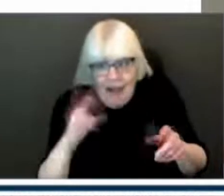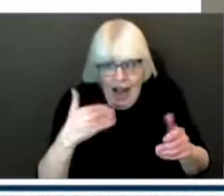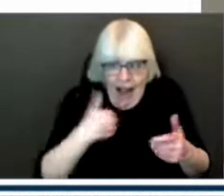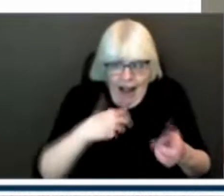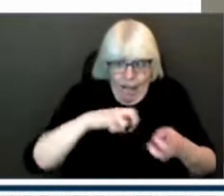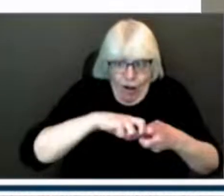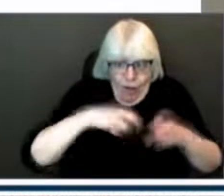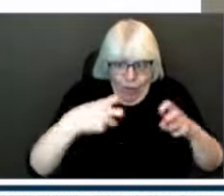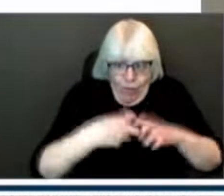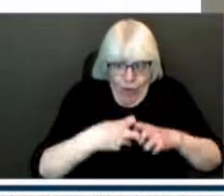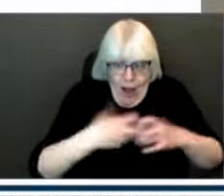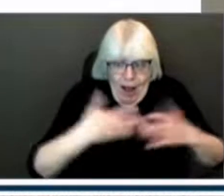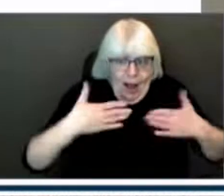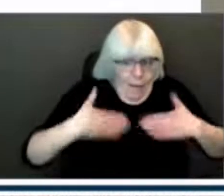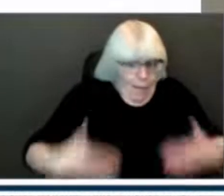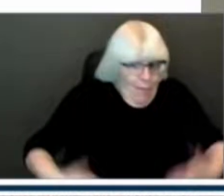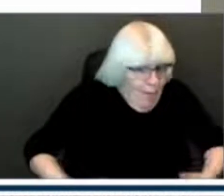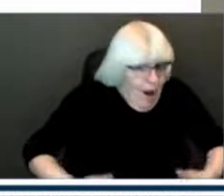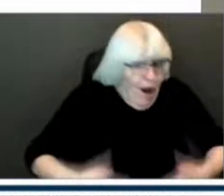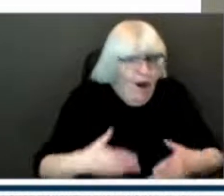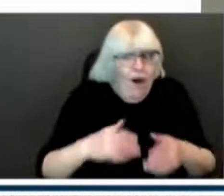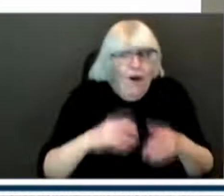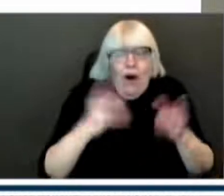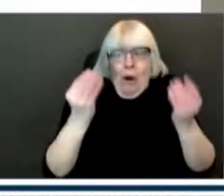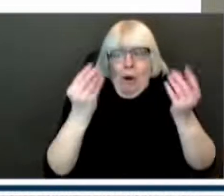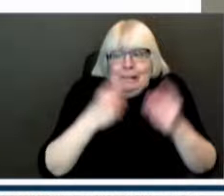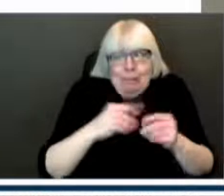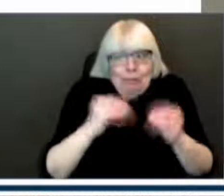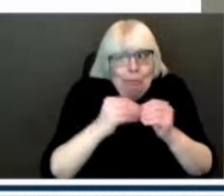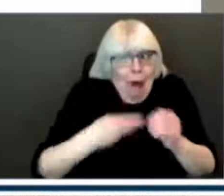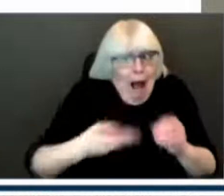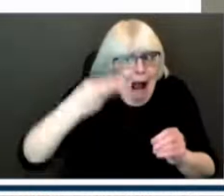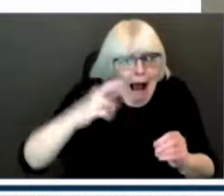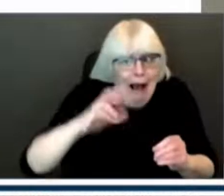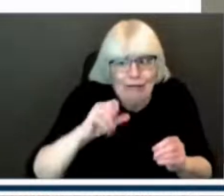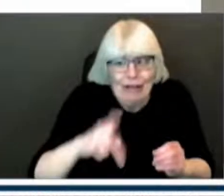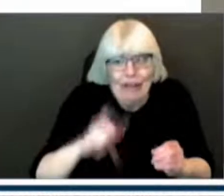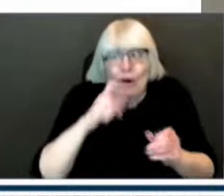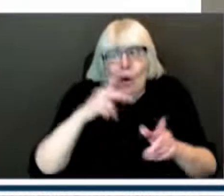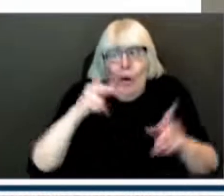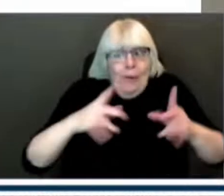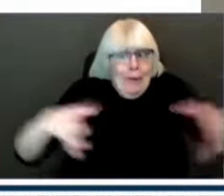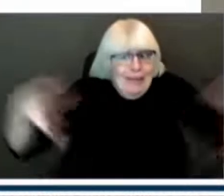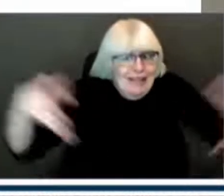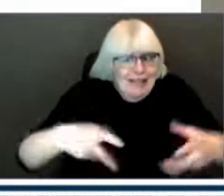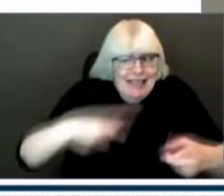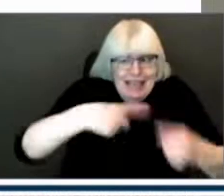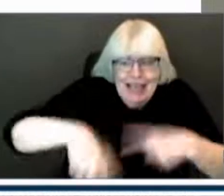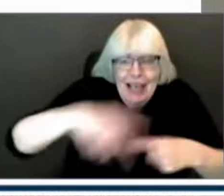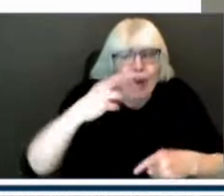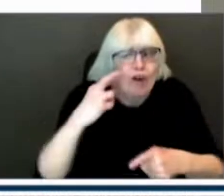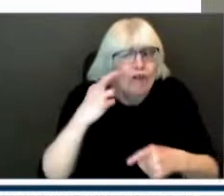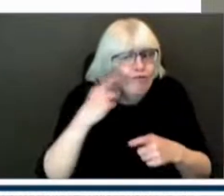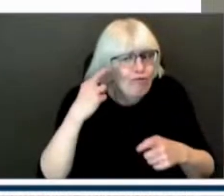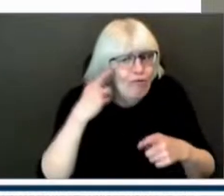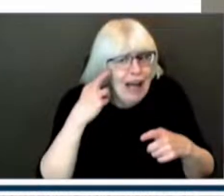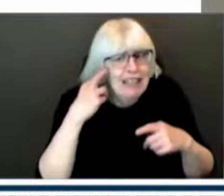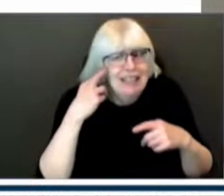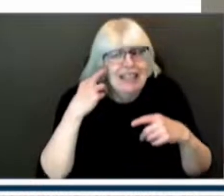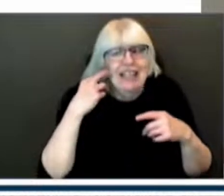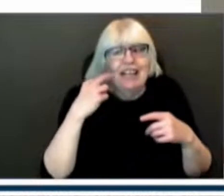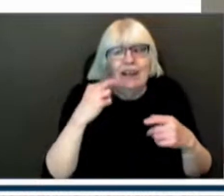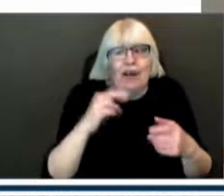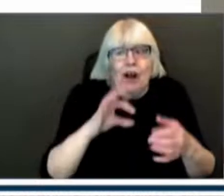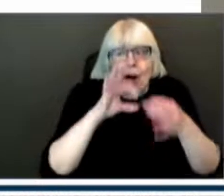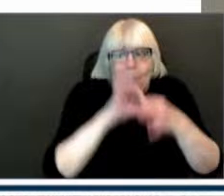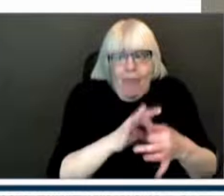are residents of congregate living settings, or belong to racialized or marginalized community disproportionately